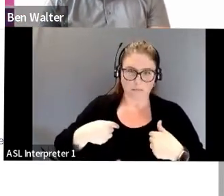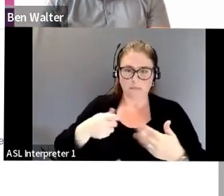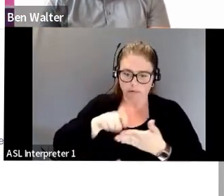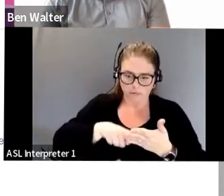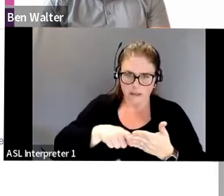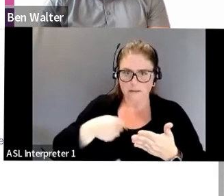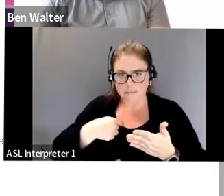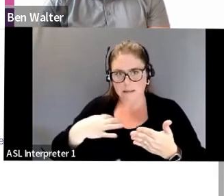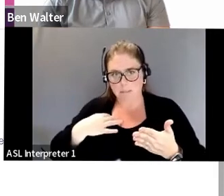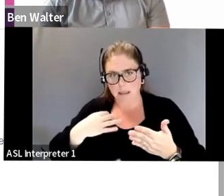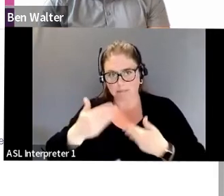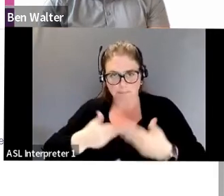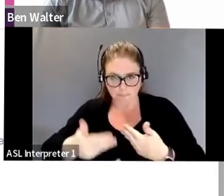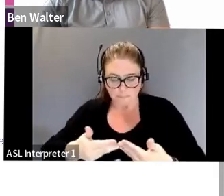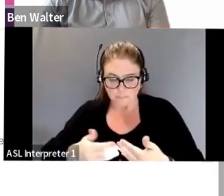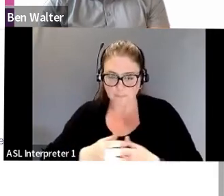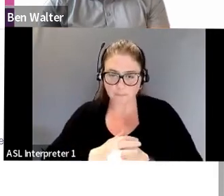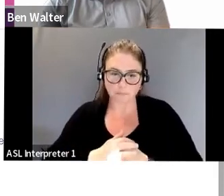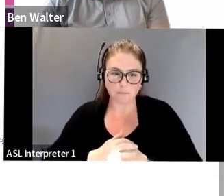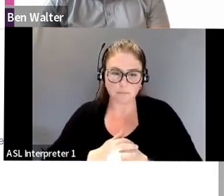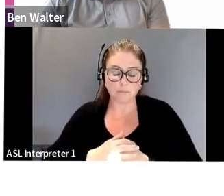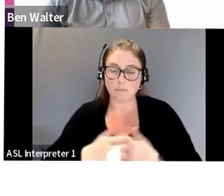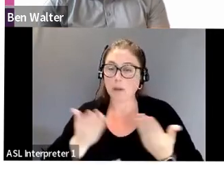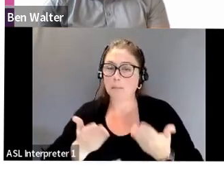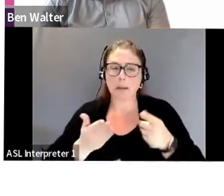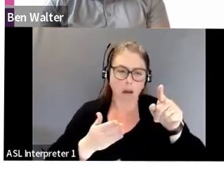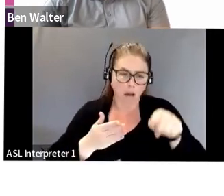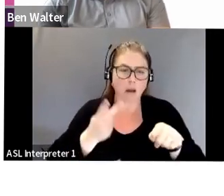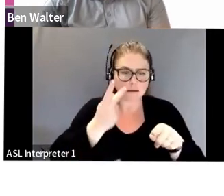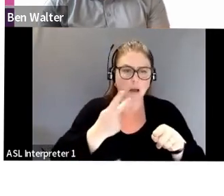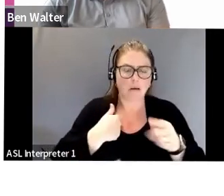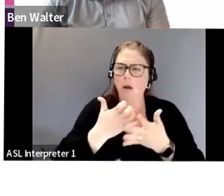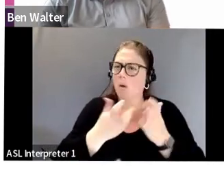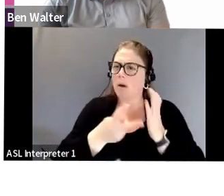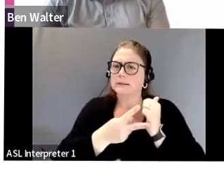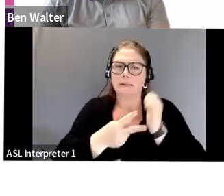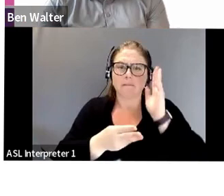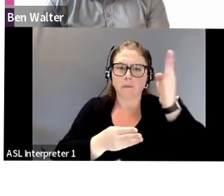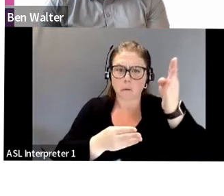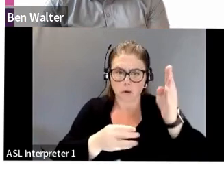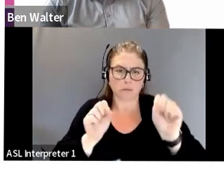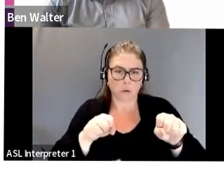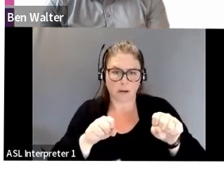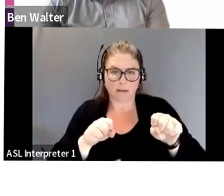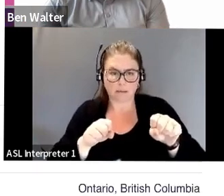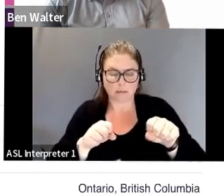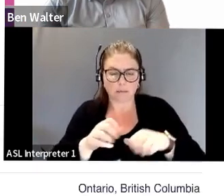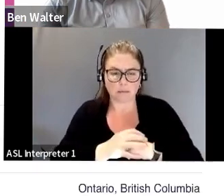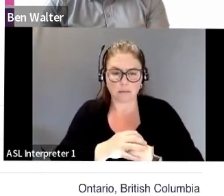Now, you can also save programs for later. They'll be accessible here. And the final thing I want to point out when we're on the platform is actually where you can make